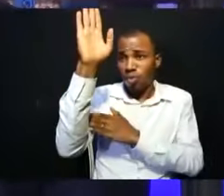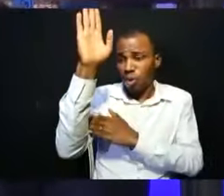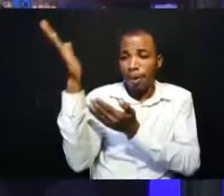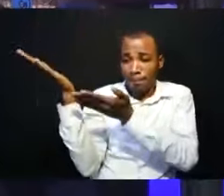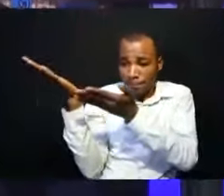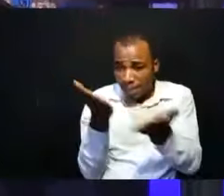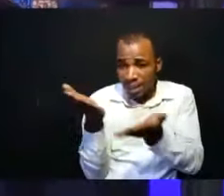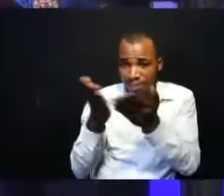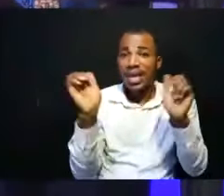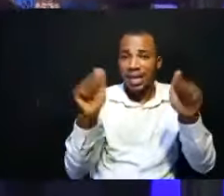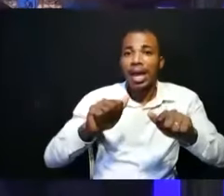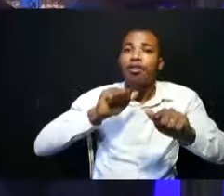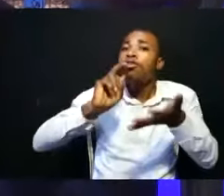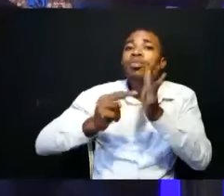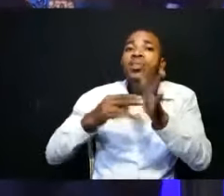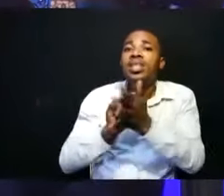we defer everything to him.